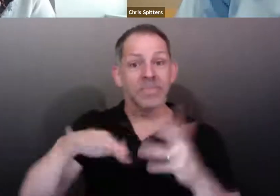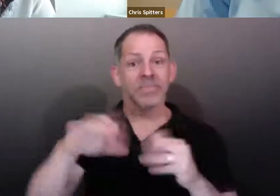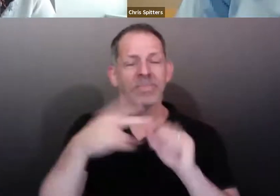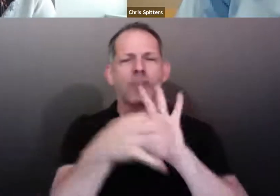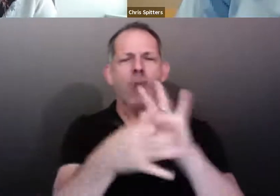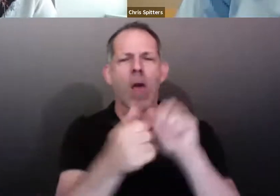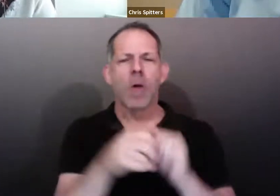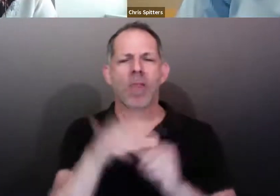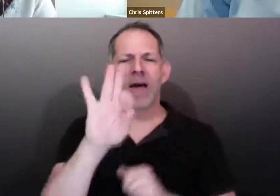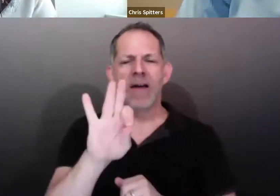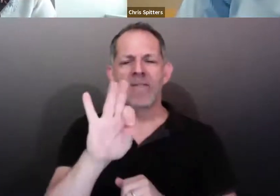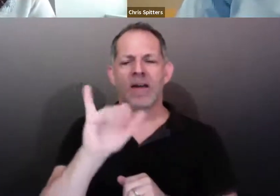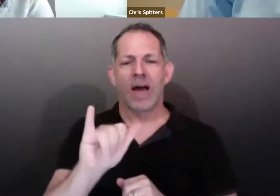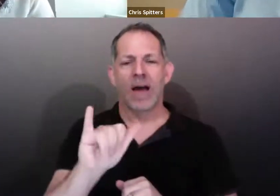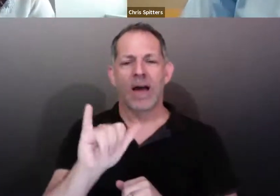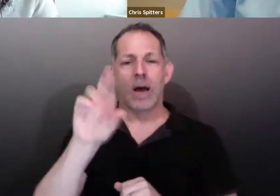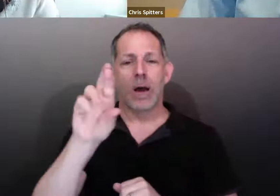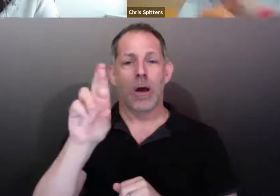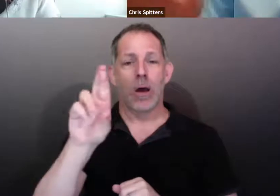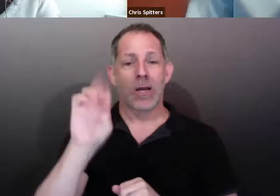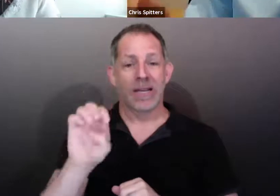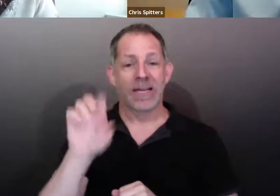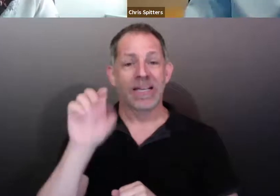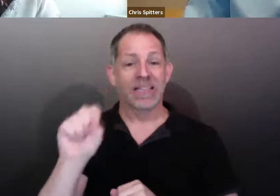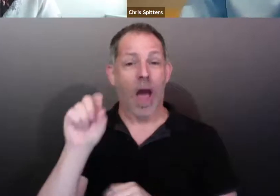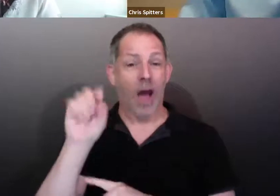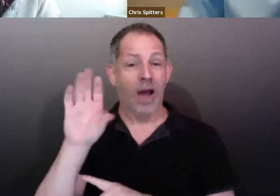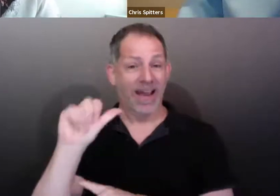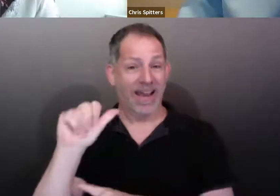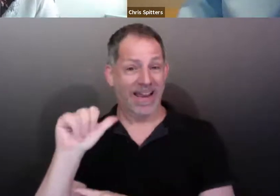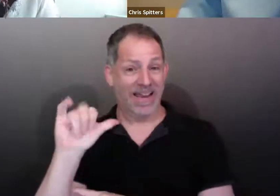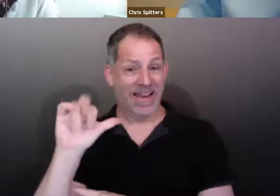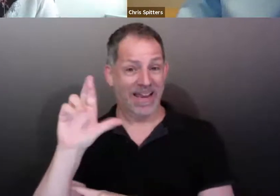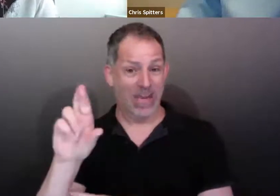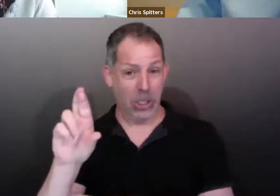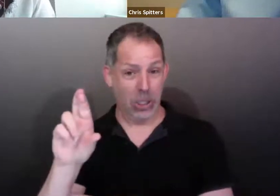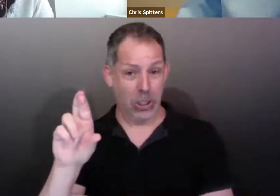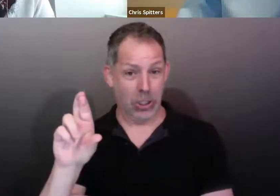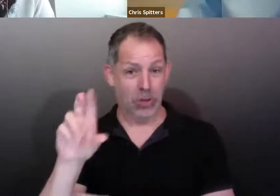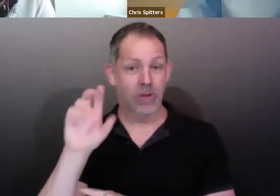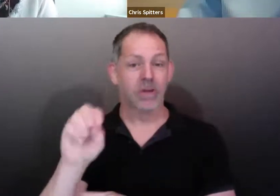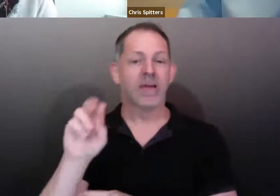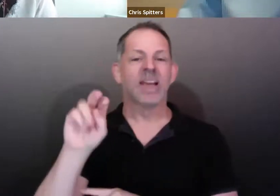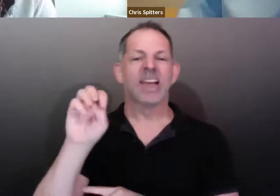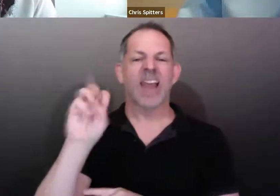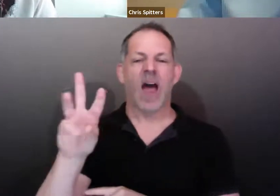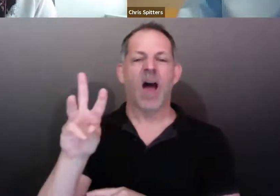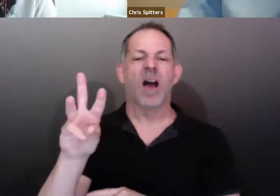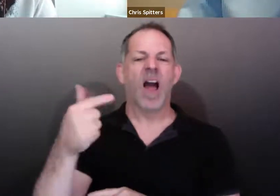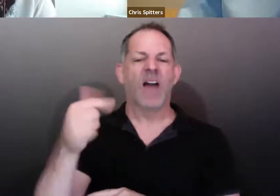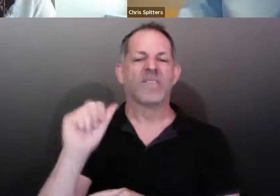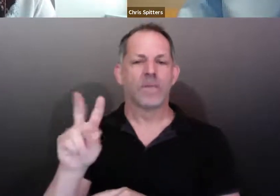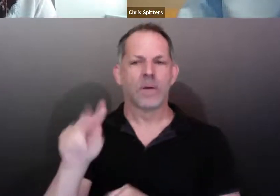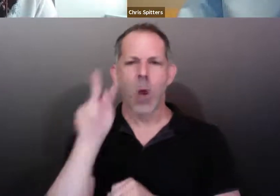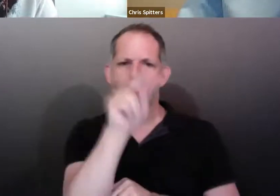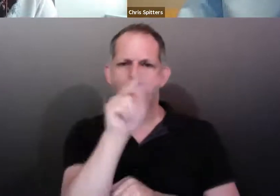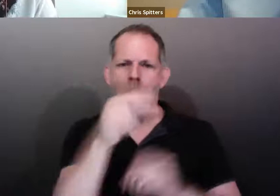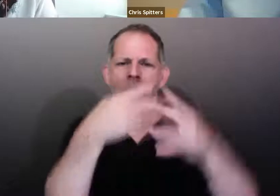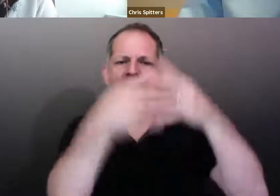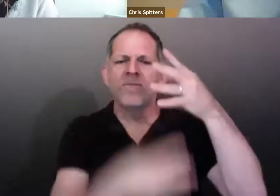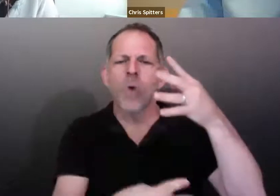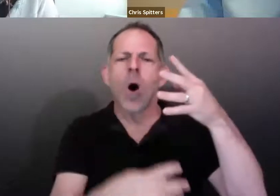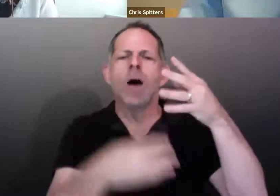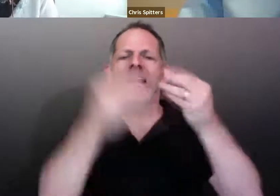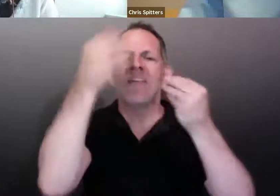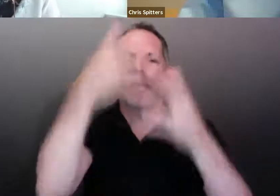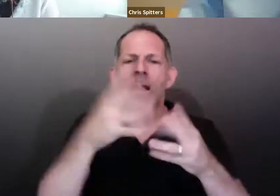A-I-R-N-O-W, .gov. That has nationwide wildfire smoke maps that you can track the situation